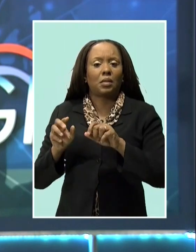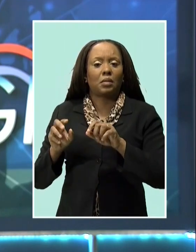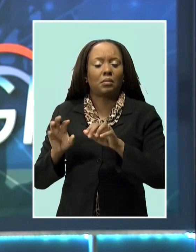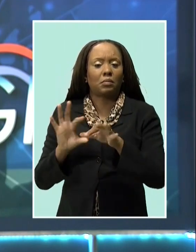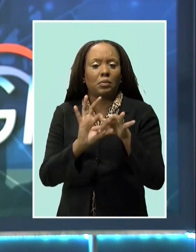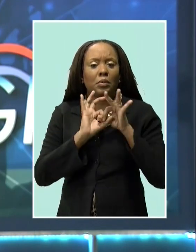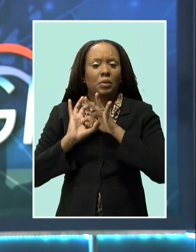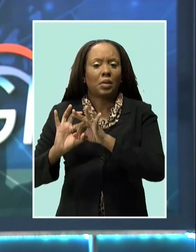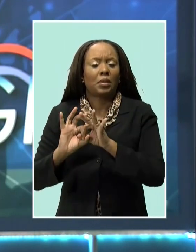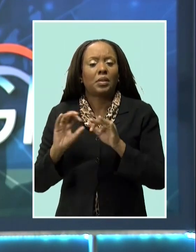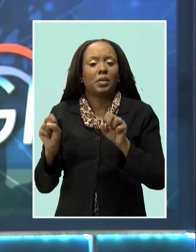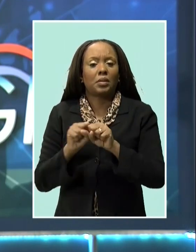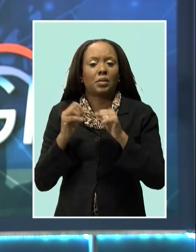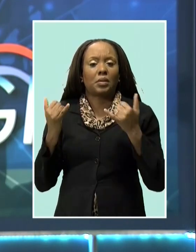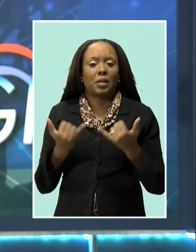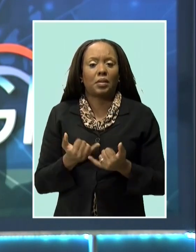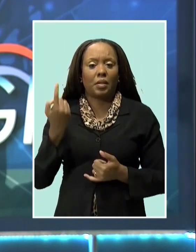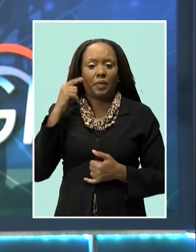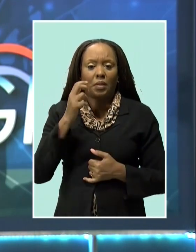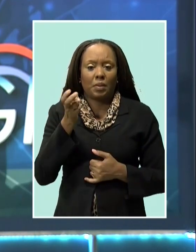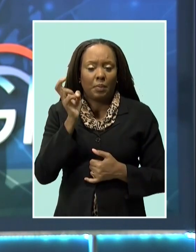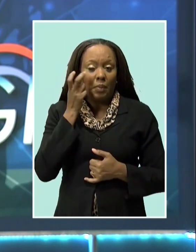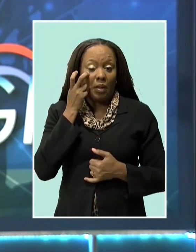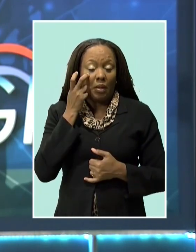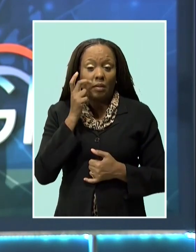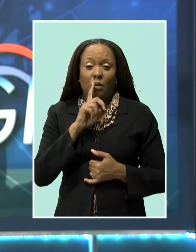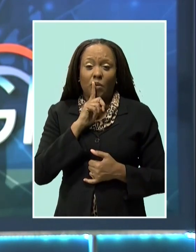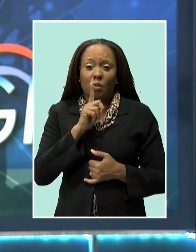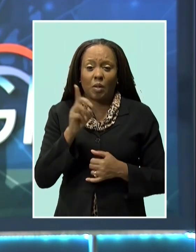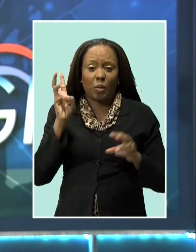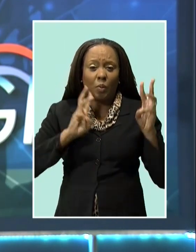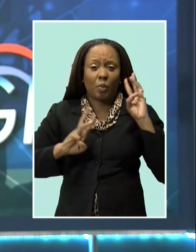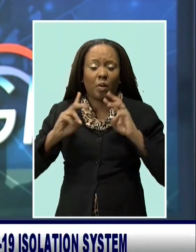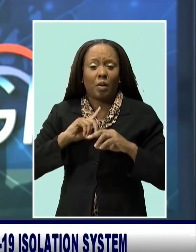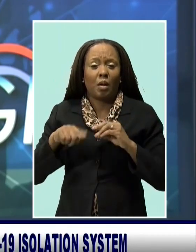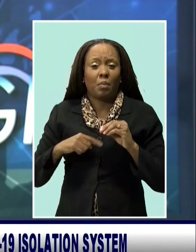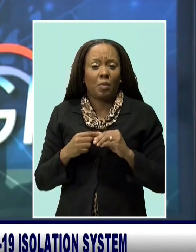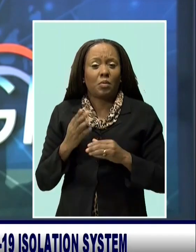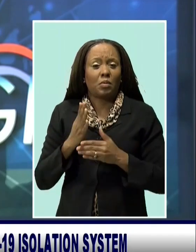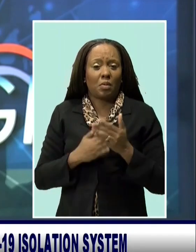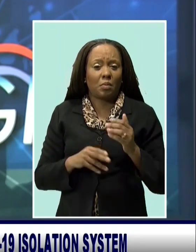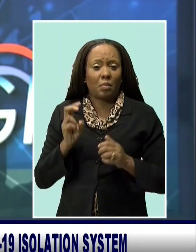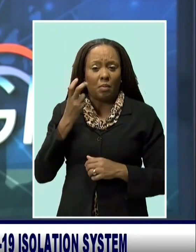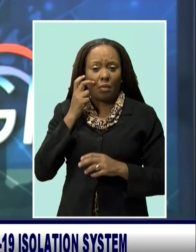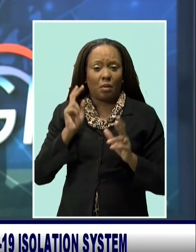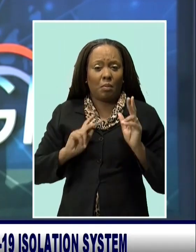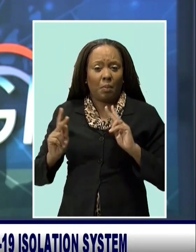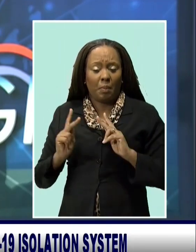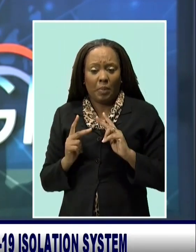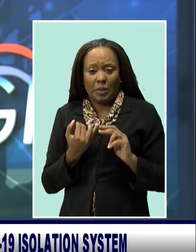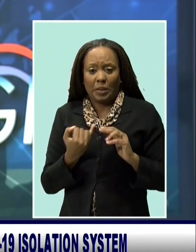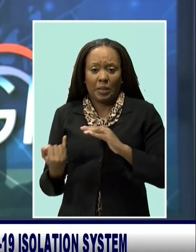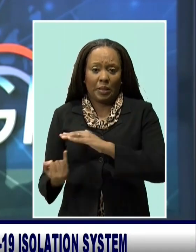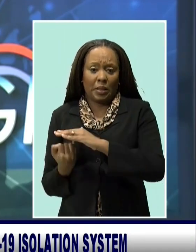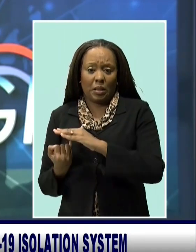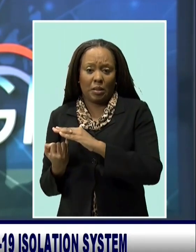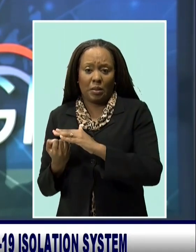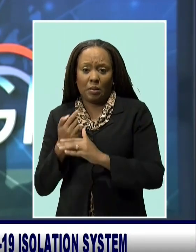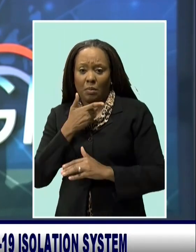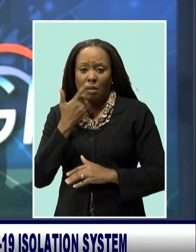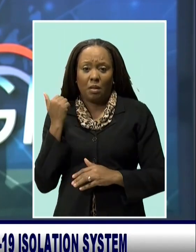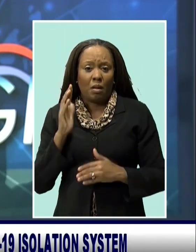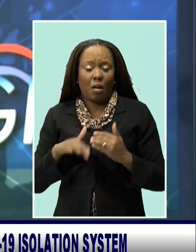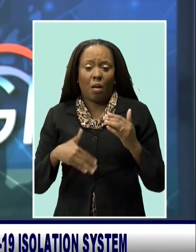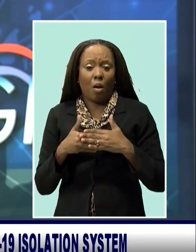Blind is concerned about its members isolating at some of the facilities, as all healthcare workers may not be equipped to deal with the